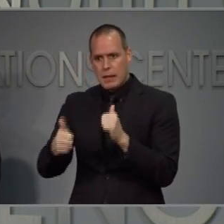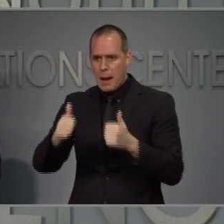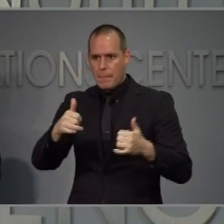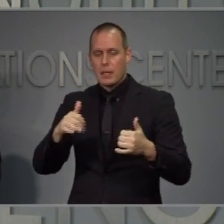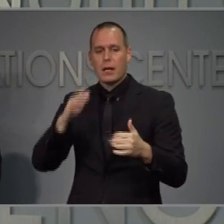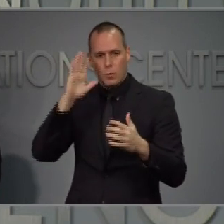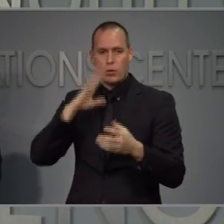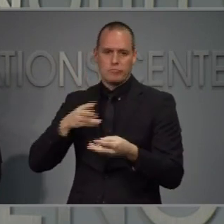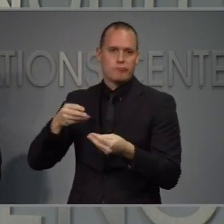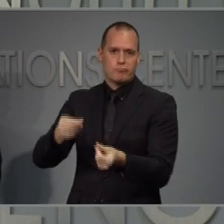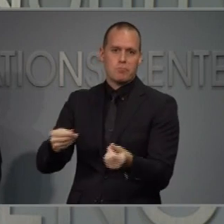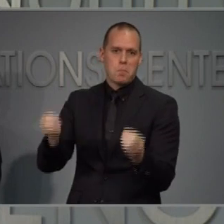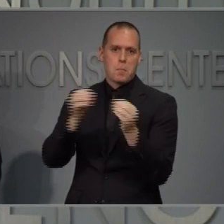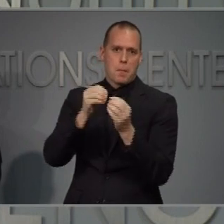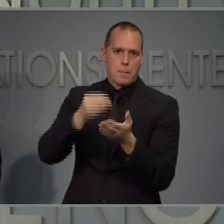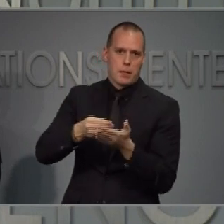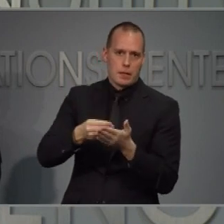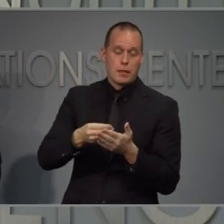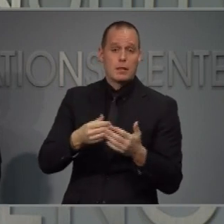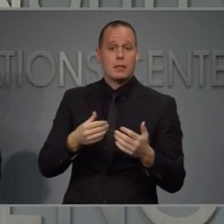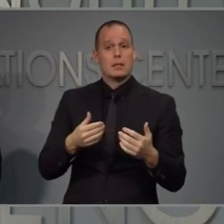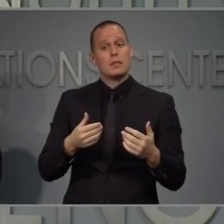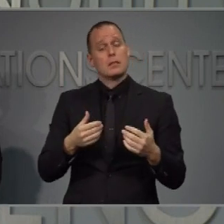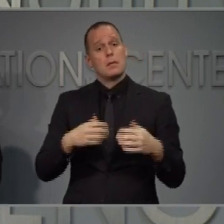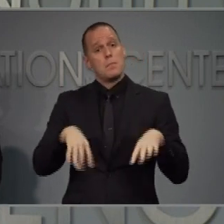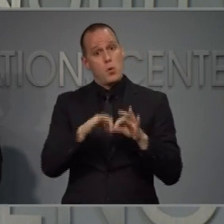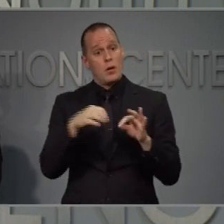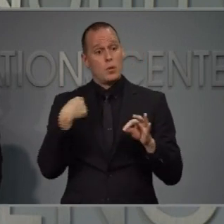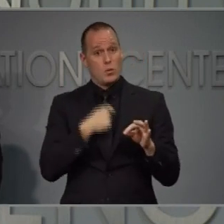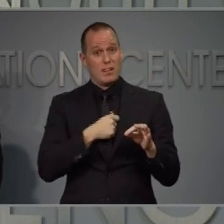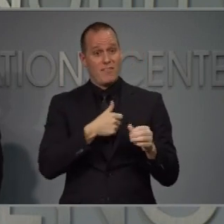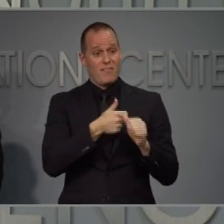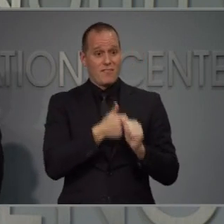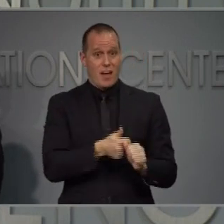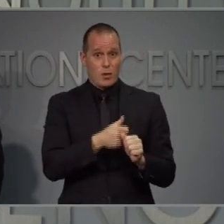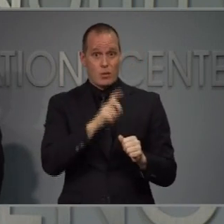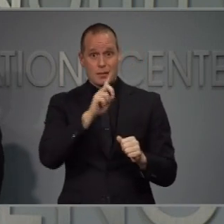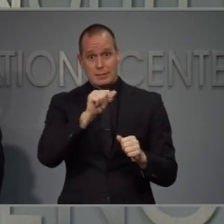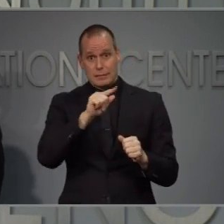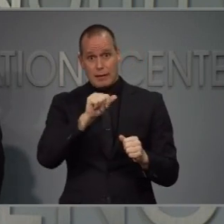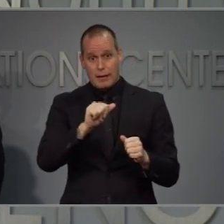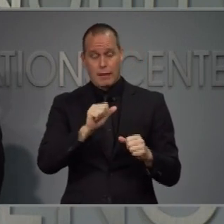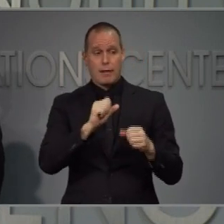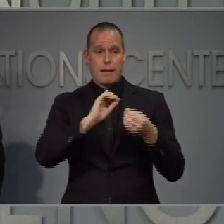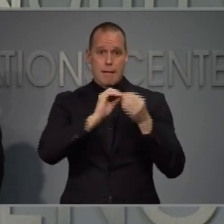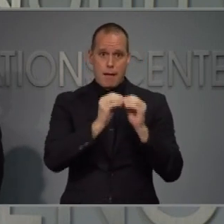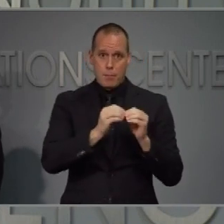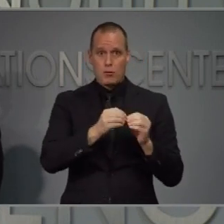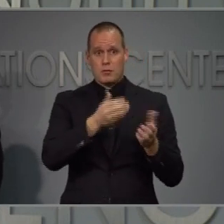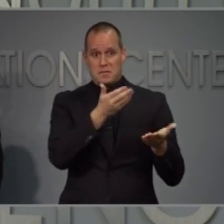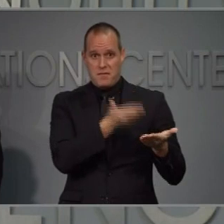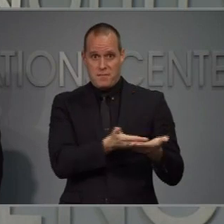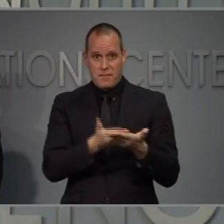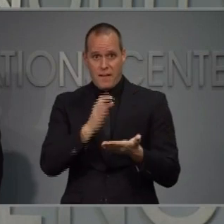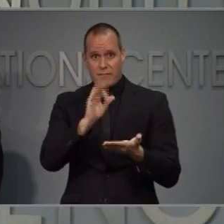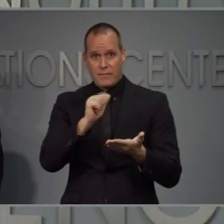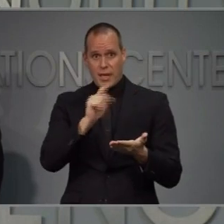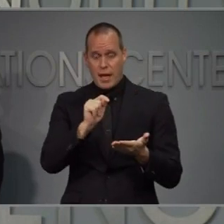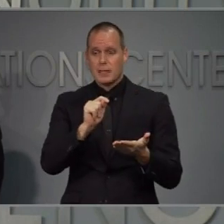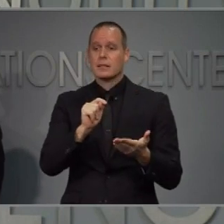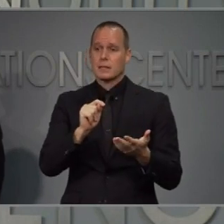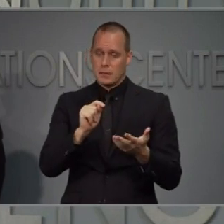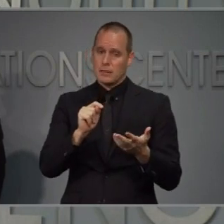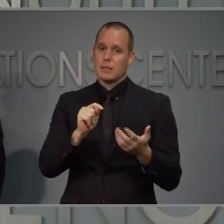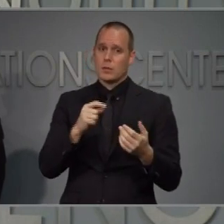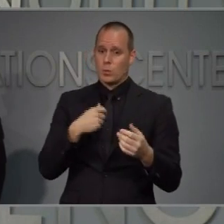and facts, and as we go further, seeing how much we can do and how we ought to do